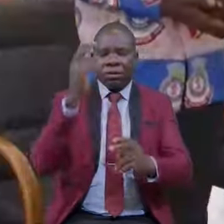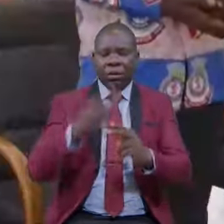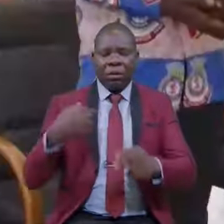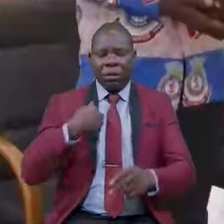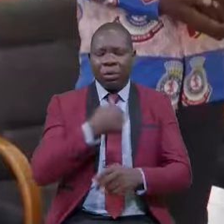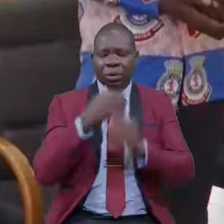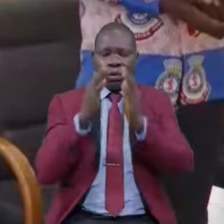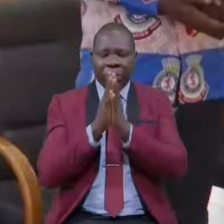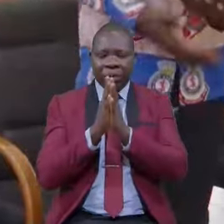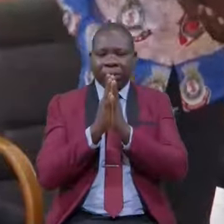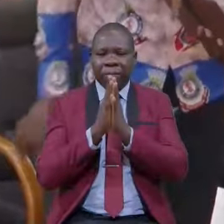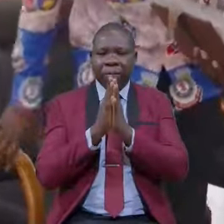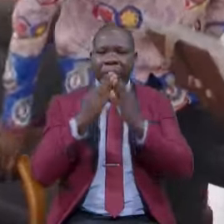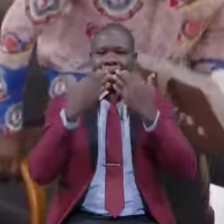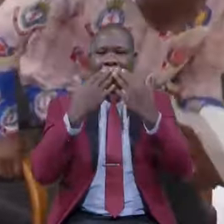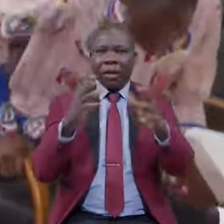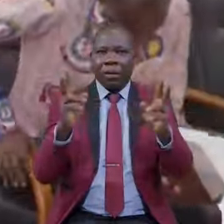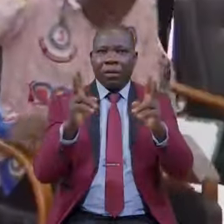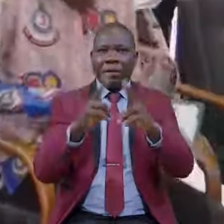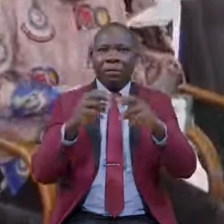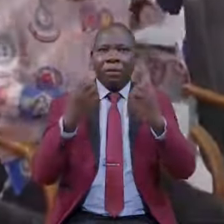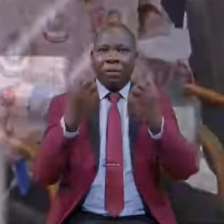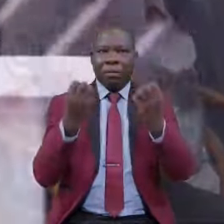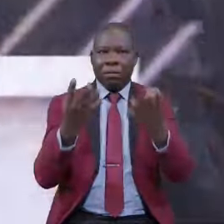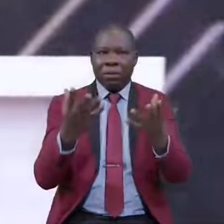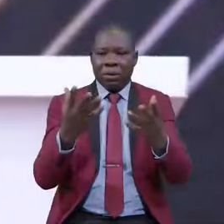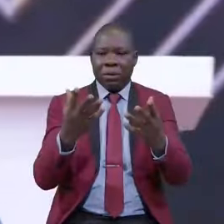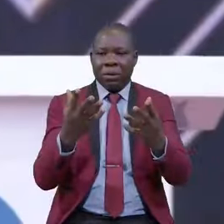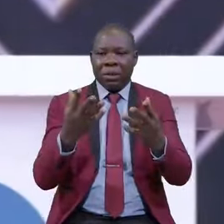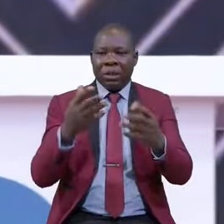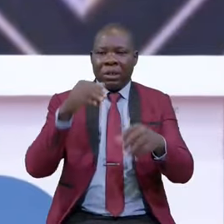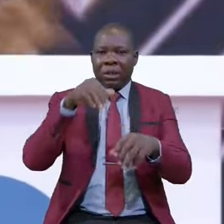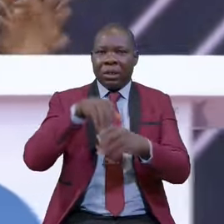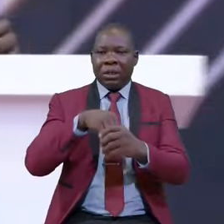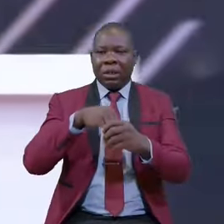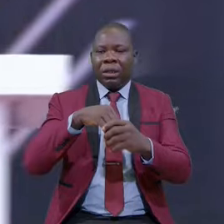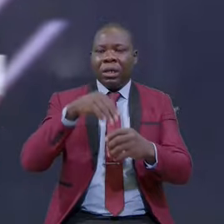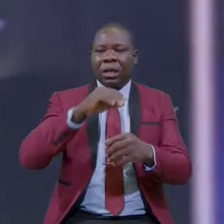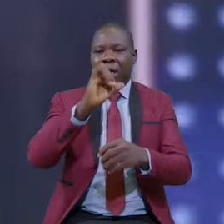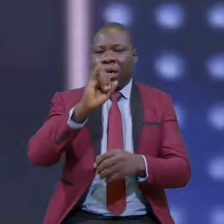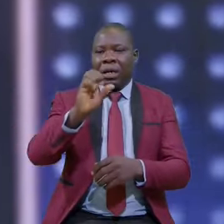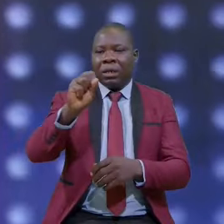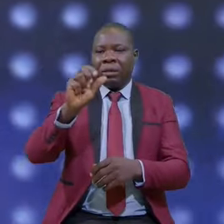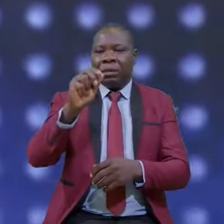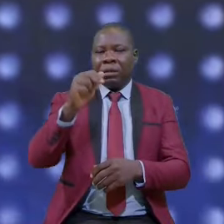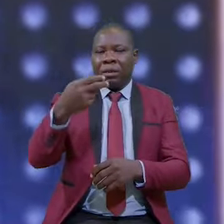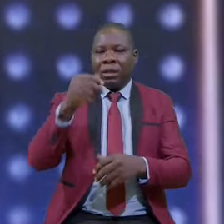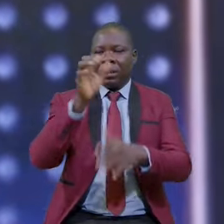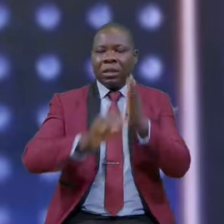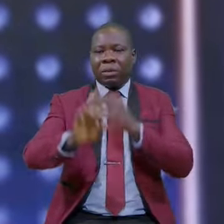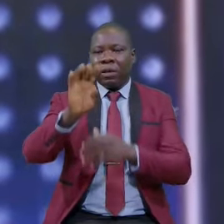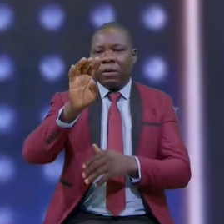Thank you very much. Sit down. We're looking at Isaiah chapter 40. And we're reading from verse